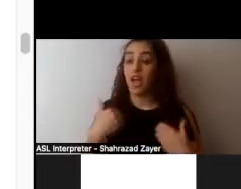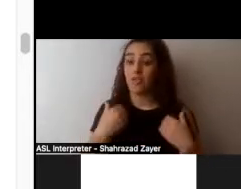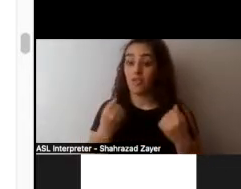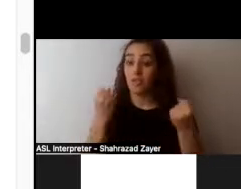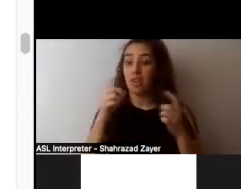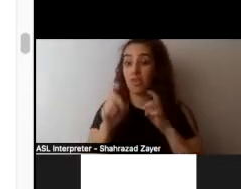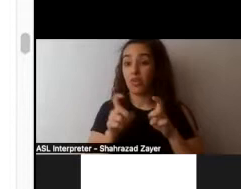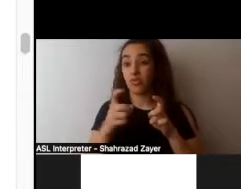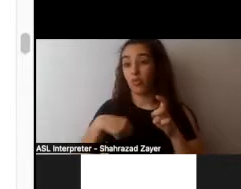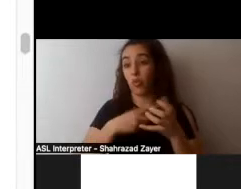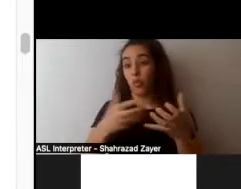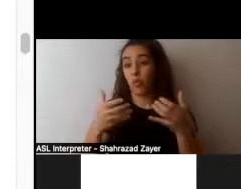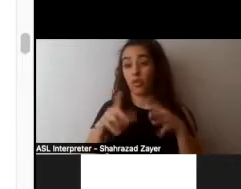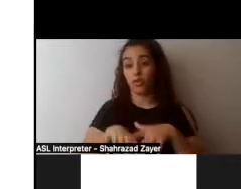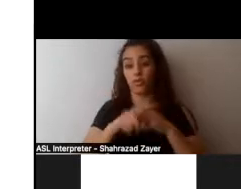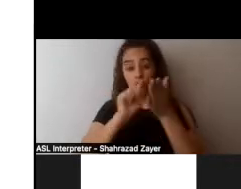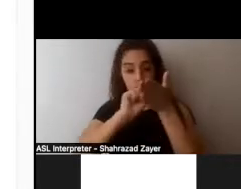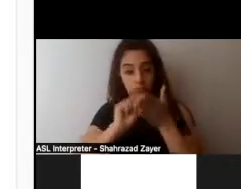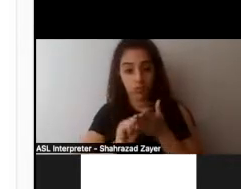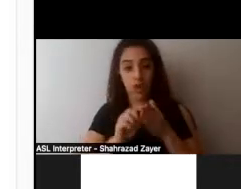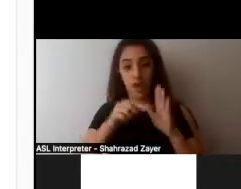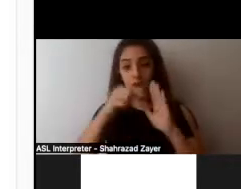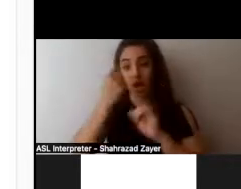understanding in more detail.